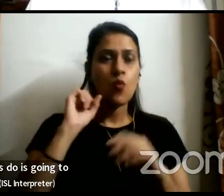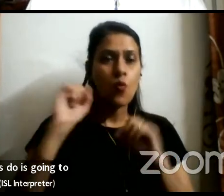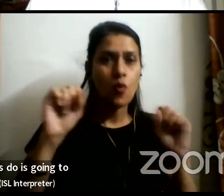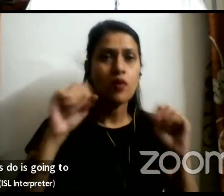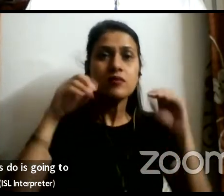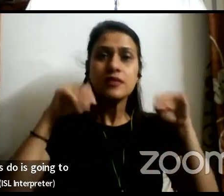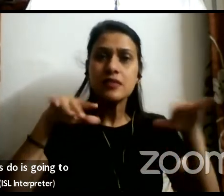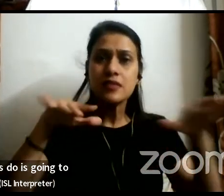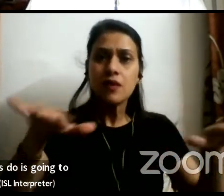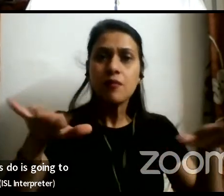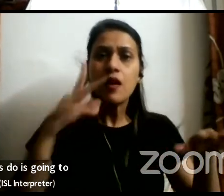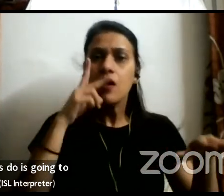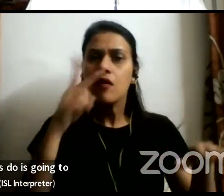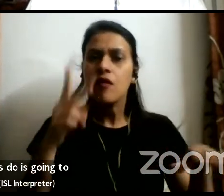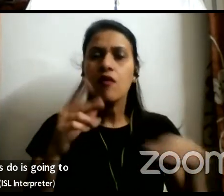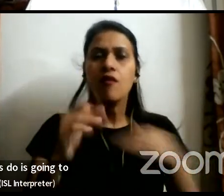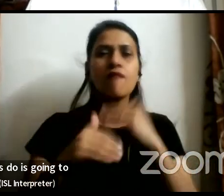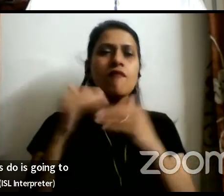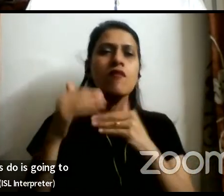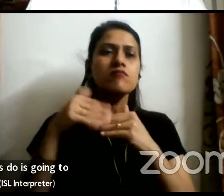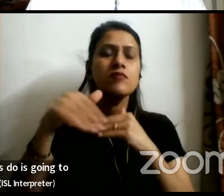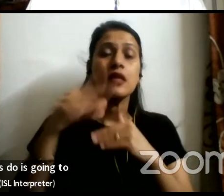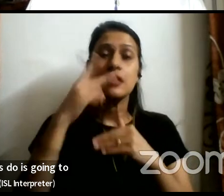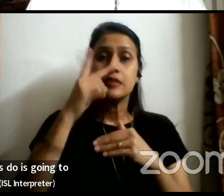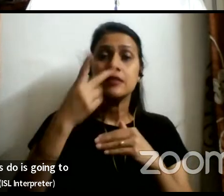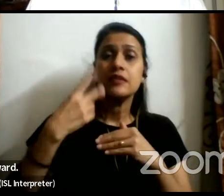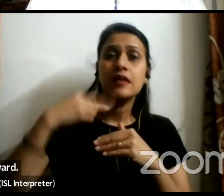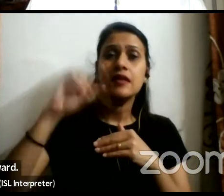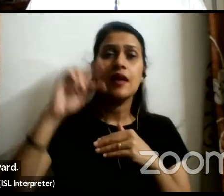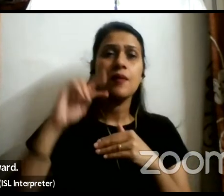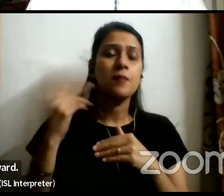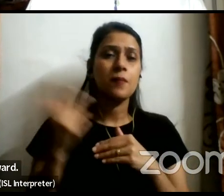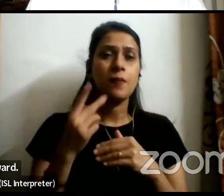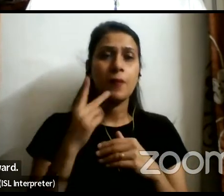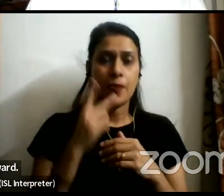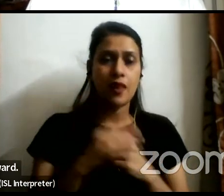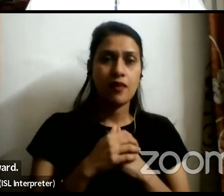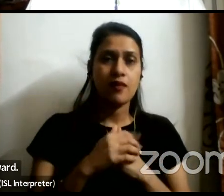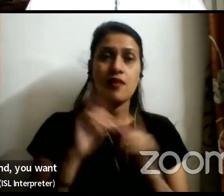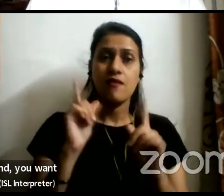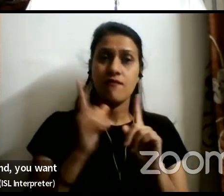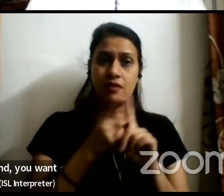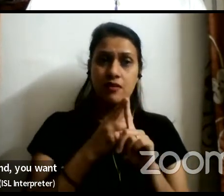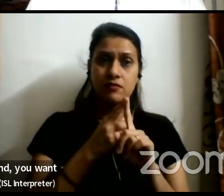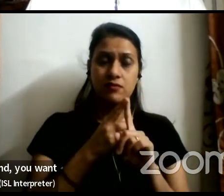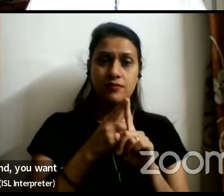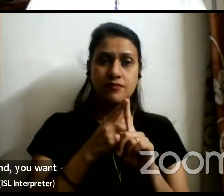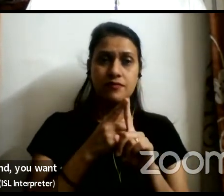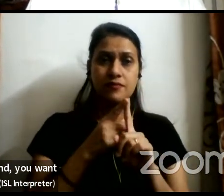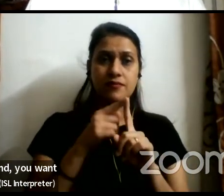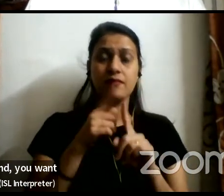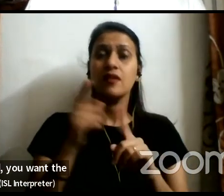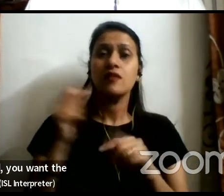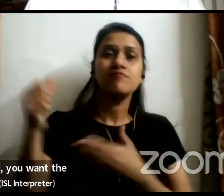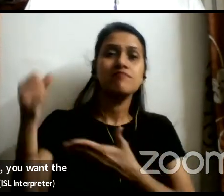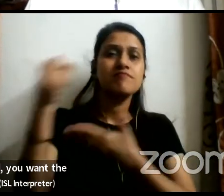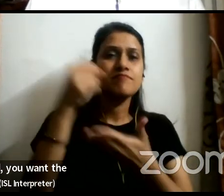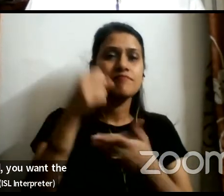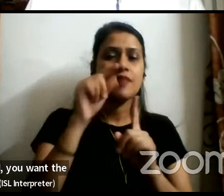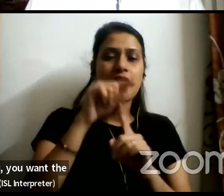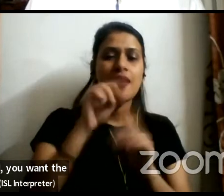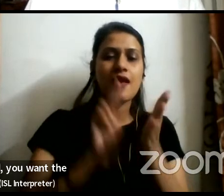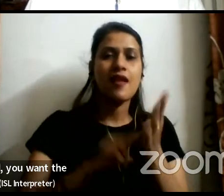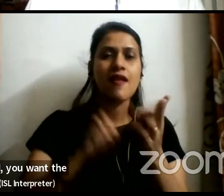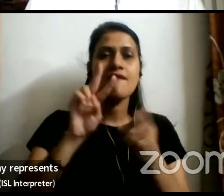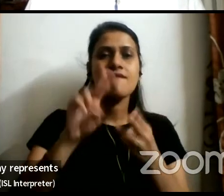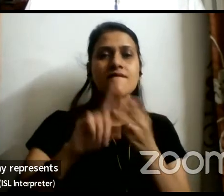going forward. So the double edge is, at the one hand, you want the investment that the digital economy represents. And of